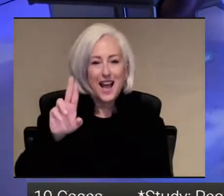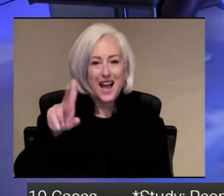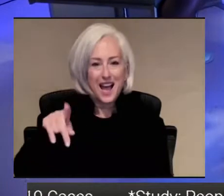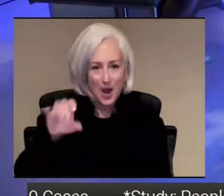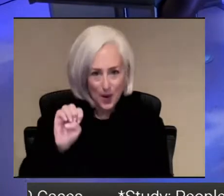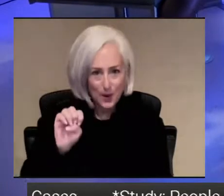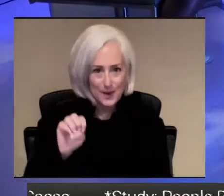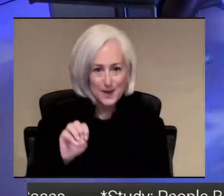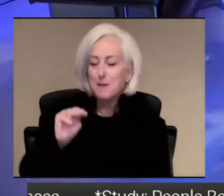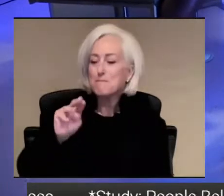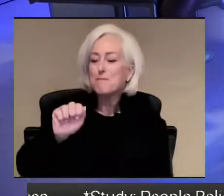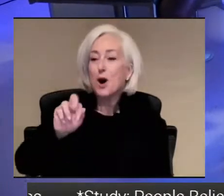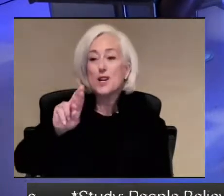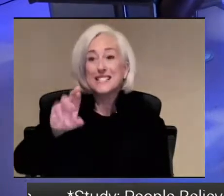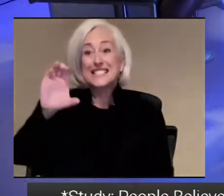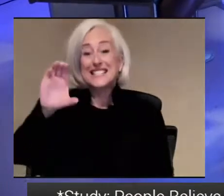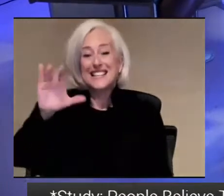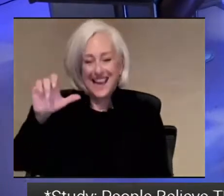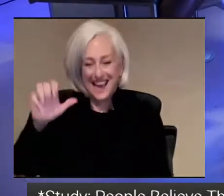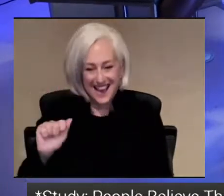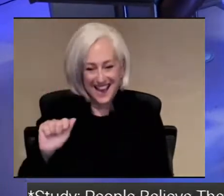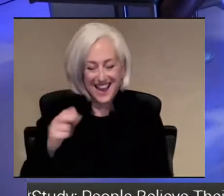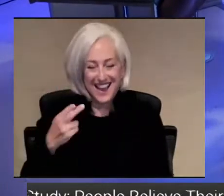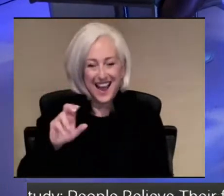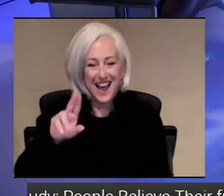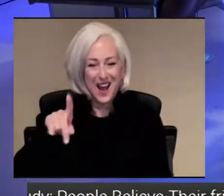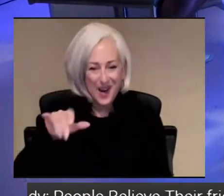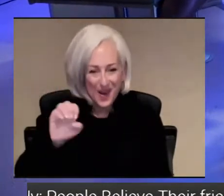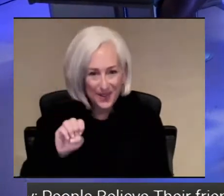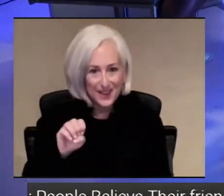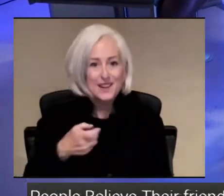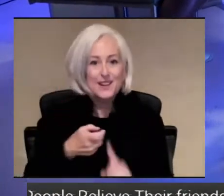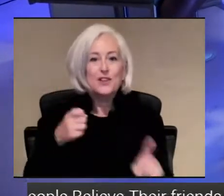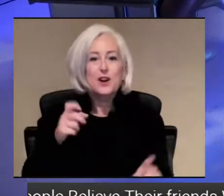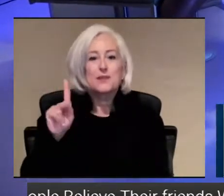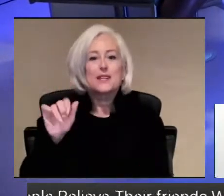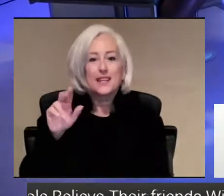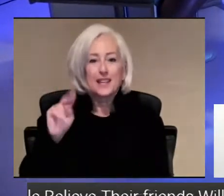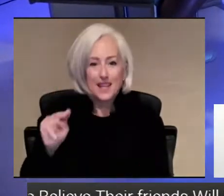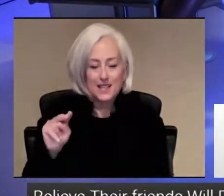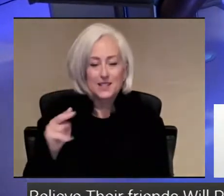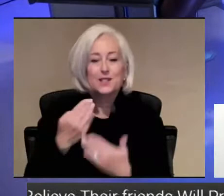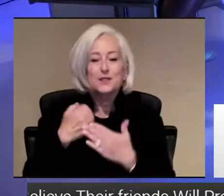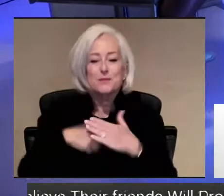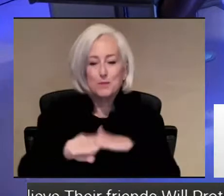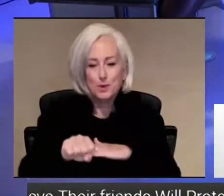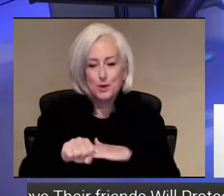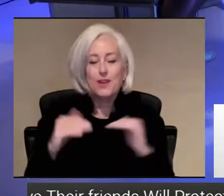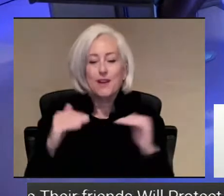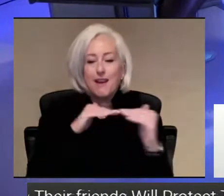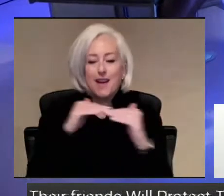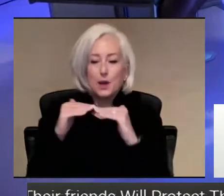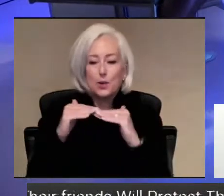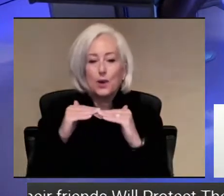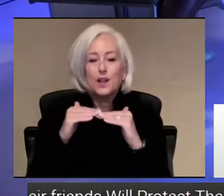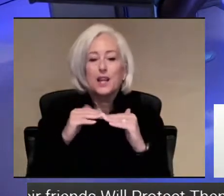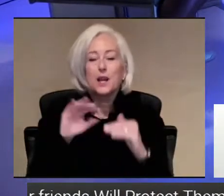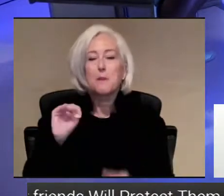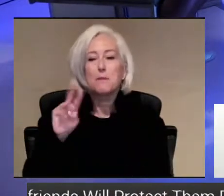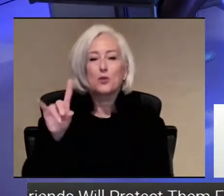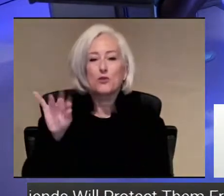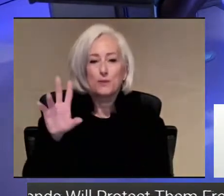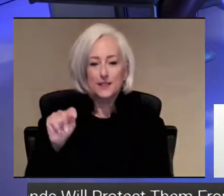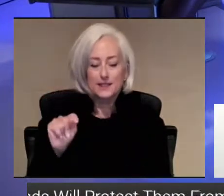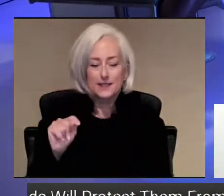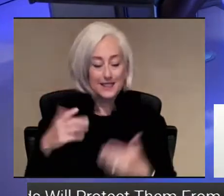Awesome. And Dr. Sharla Smith, founder of the Kansas Birth Equity Movement. All right. So, Dr. Smith, here at the health system, we use something